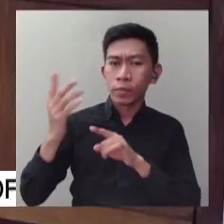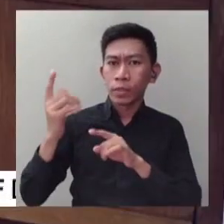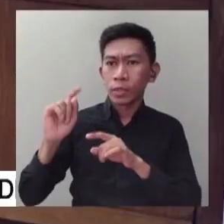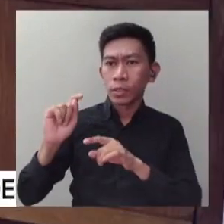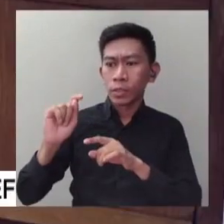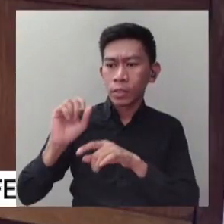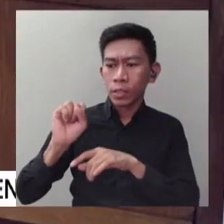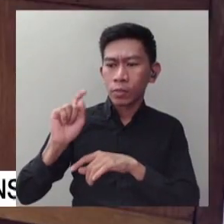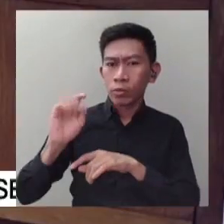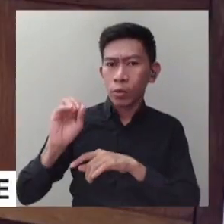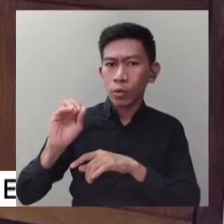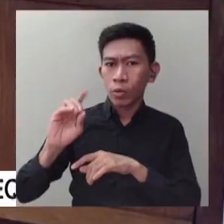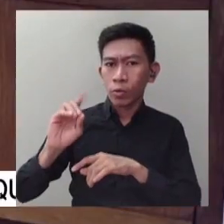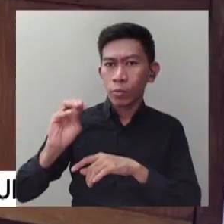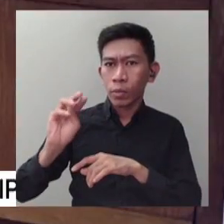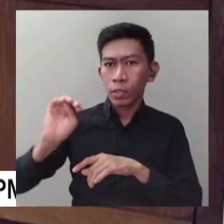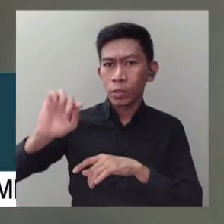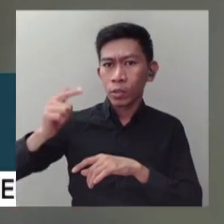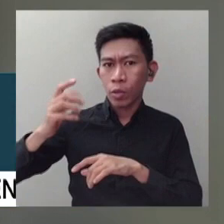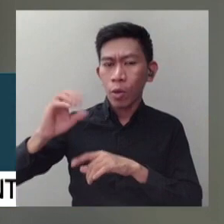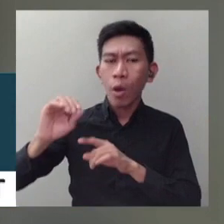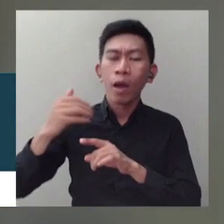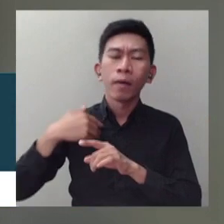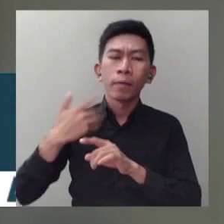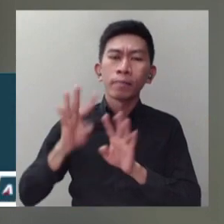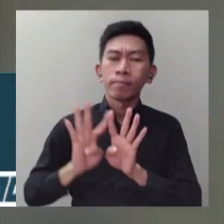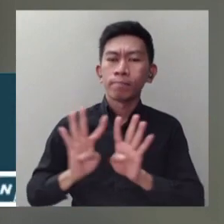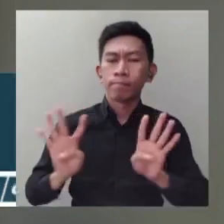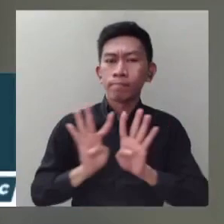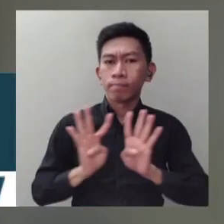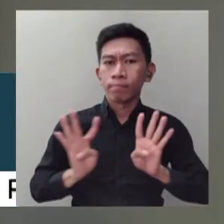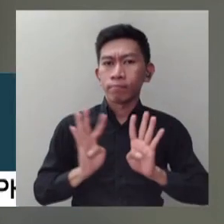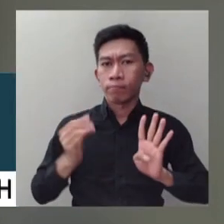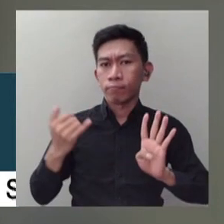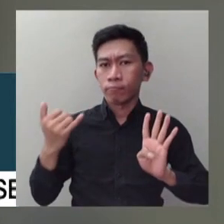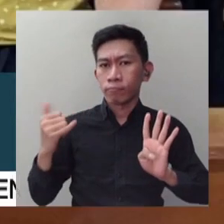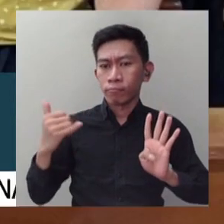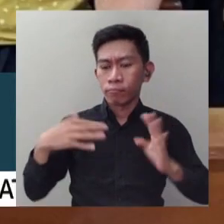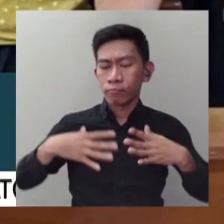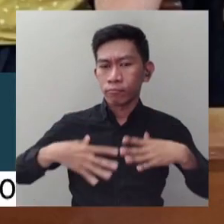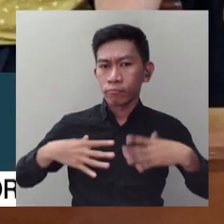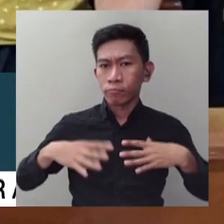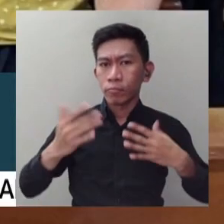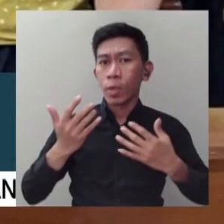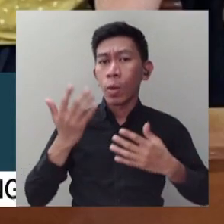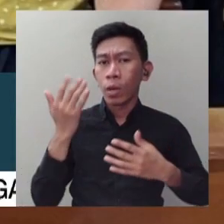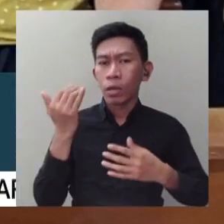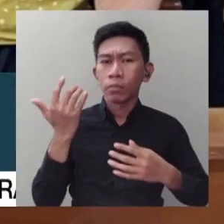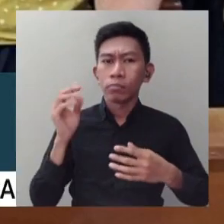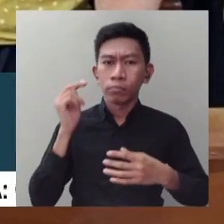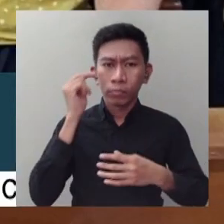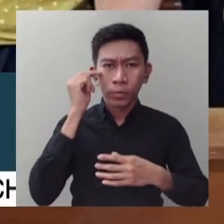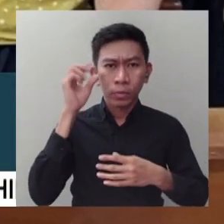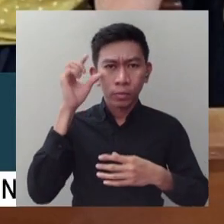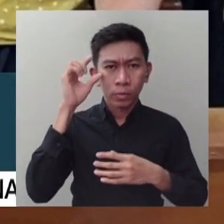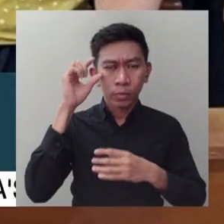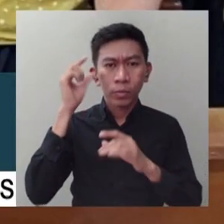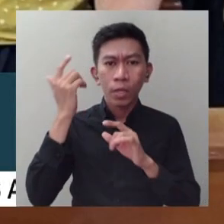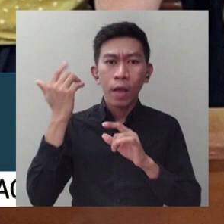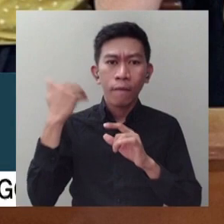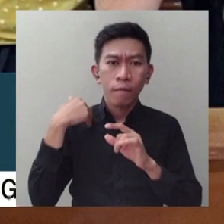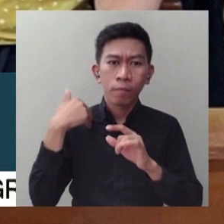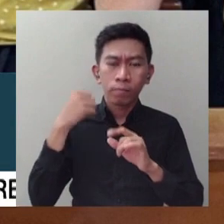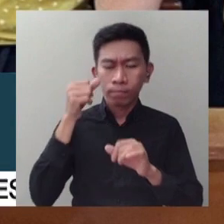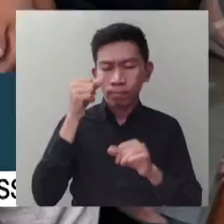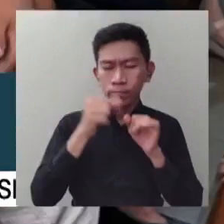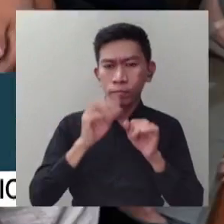family and supporters of the late senator and democracy icon Ninoy Aquino gathered to commemorate his 40th death anniversary today.